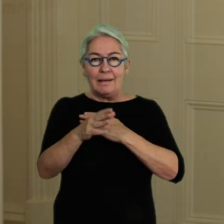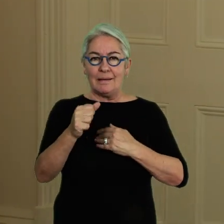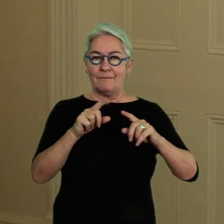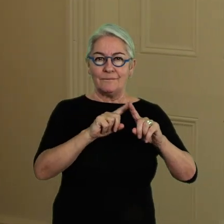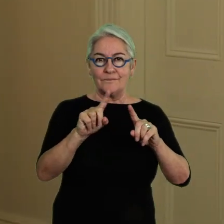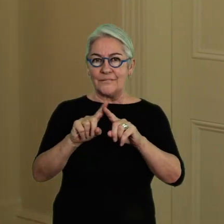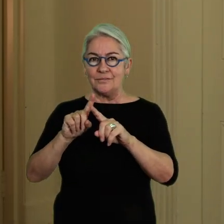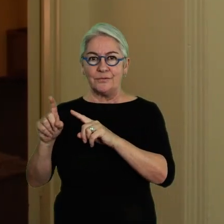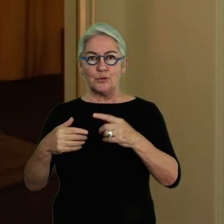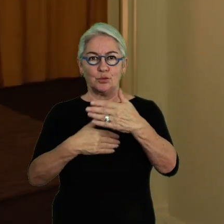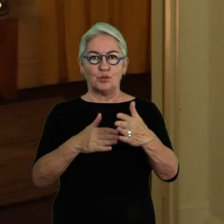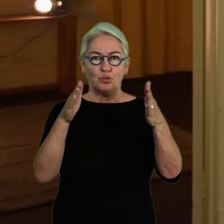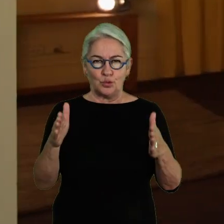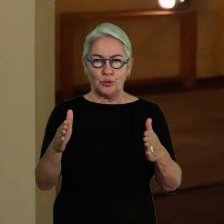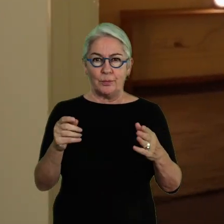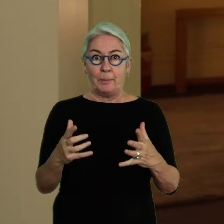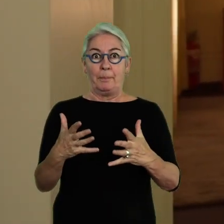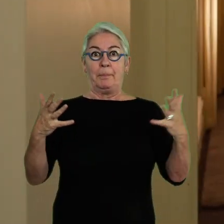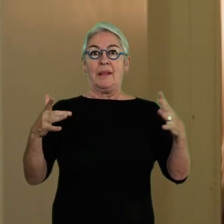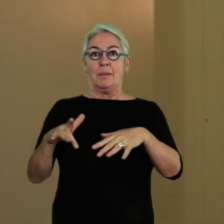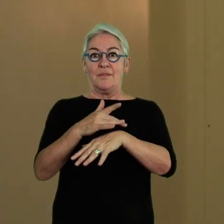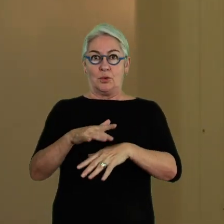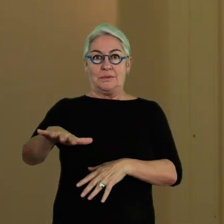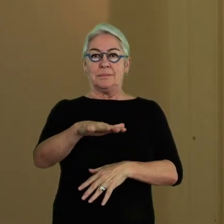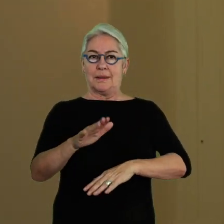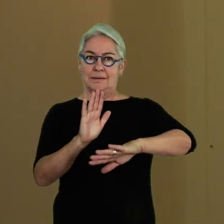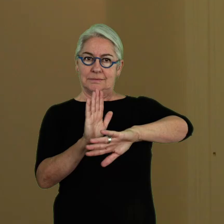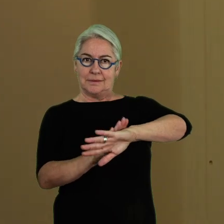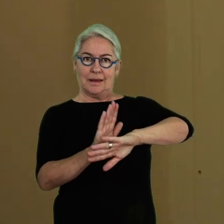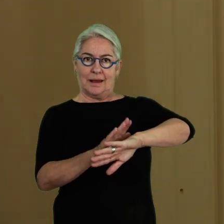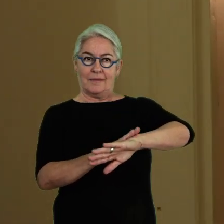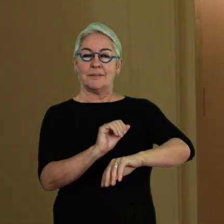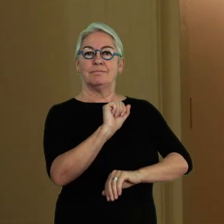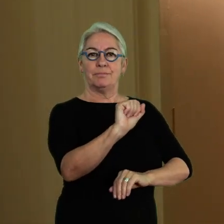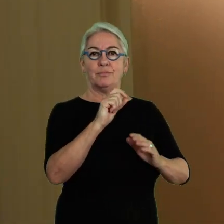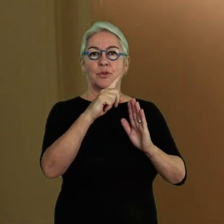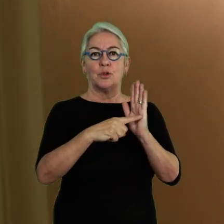Once inside, there are multiple rooms. The main performance space, Judy's, is to the left.